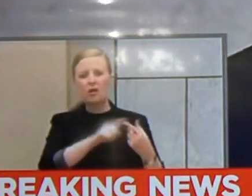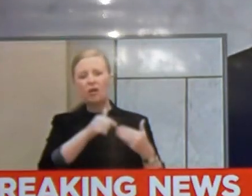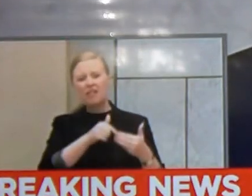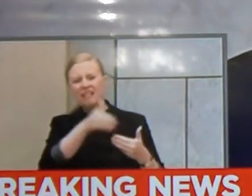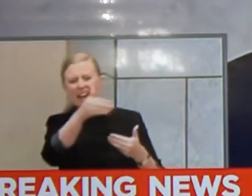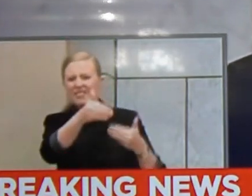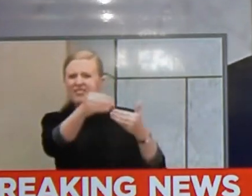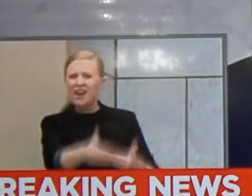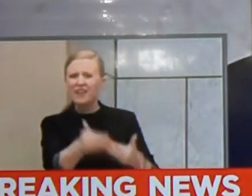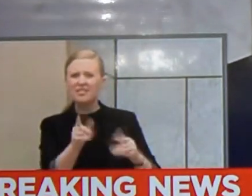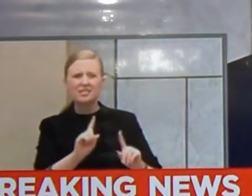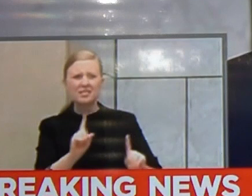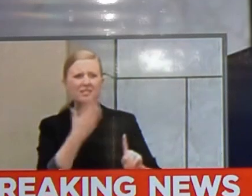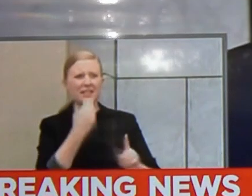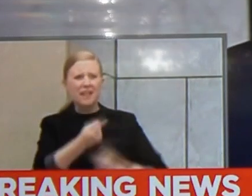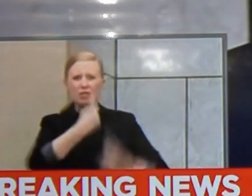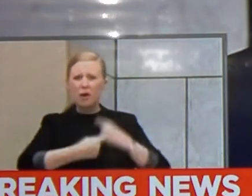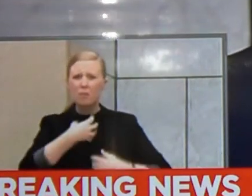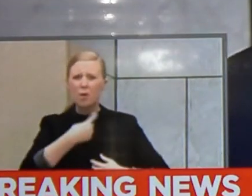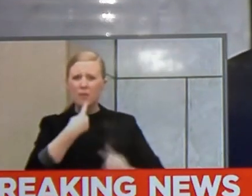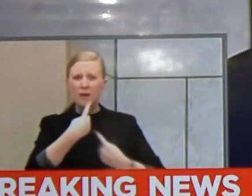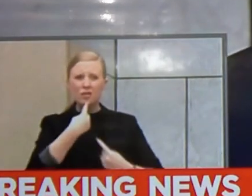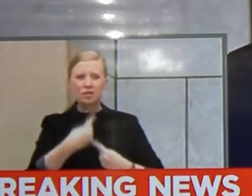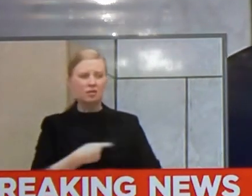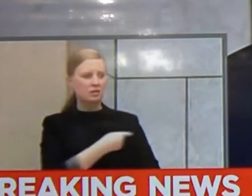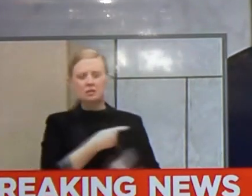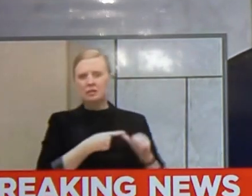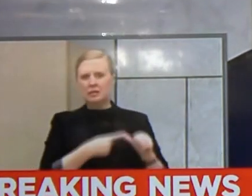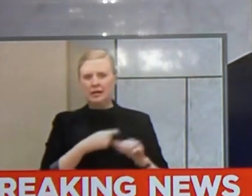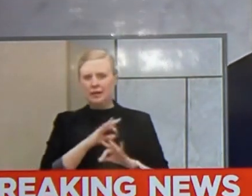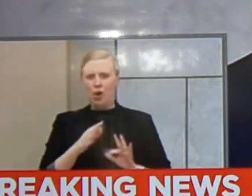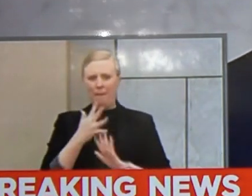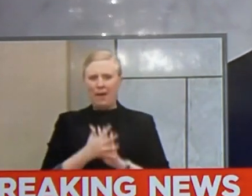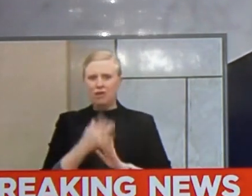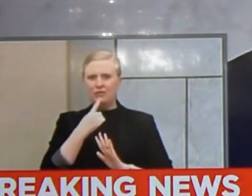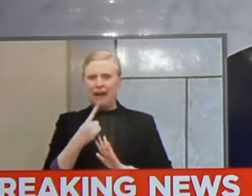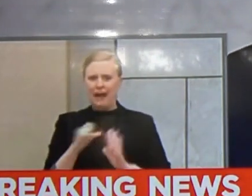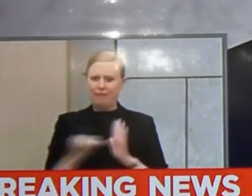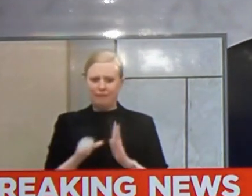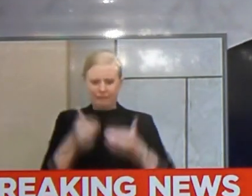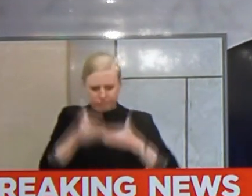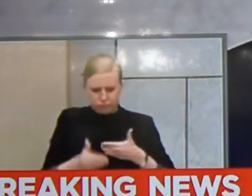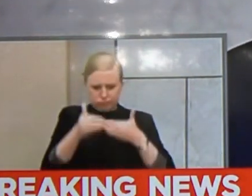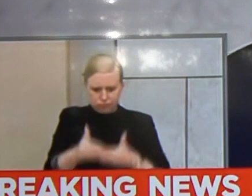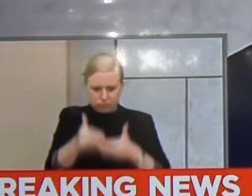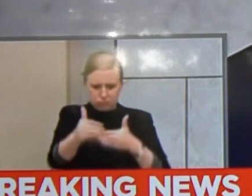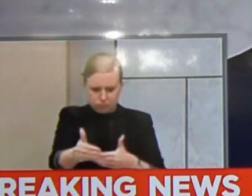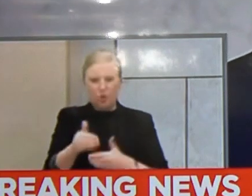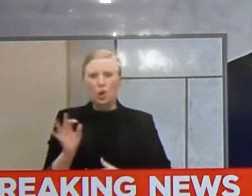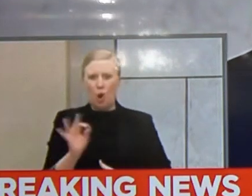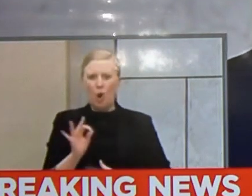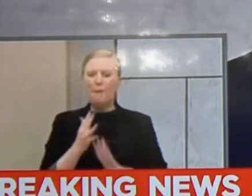came across, then I apologise. What I was simply saying is in our first few weeks, we've been establishing, getting all these measures in